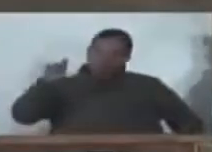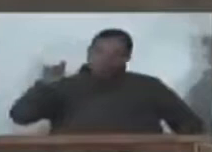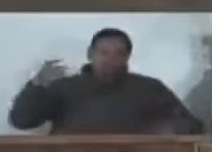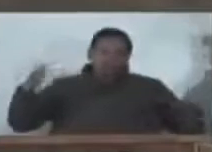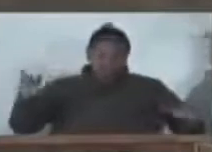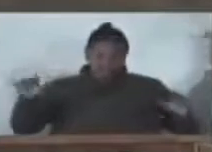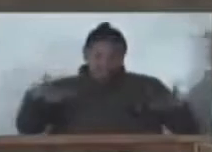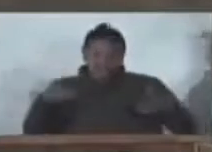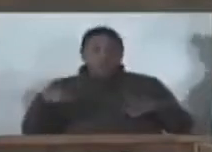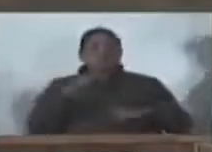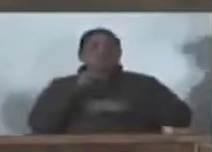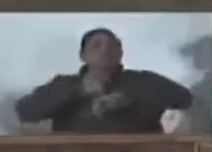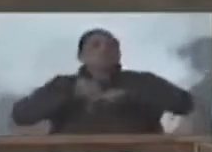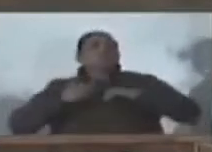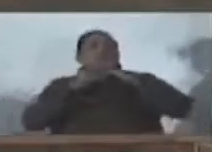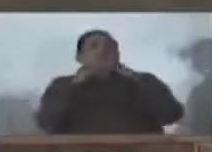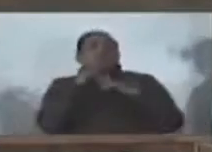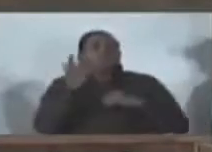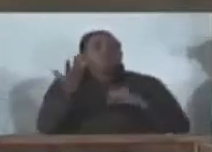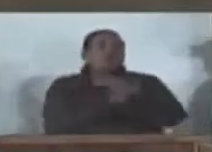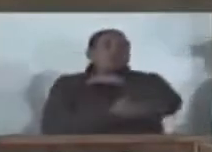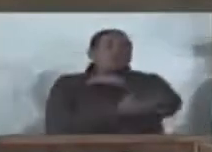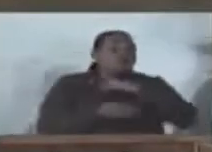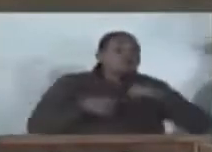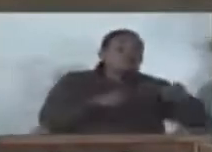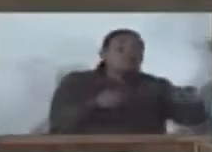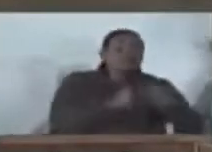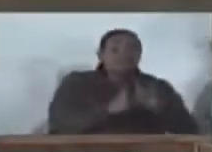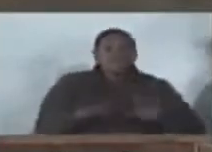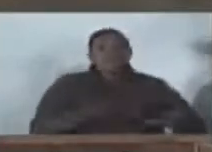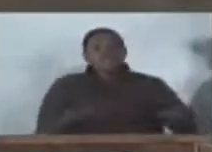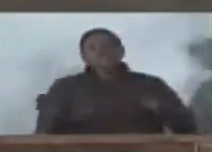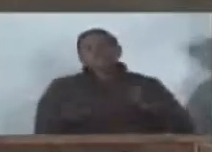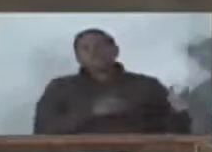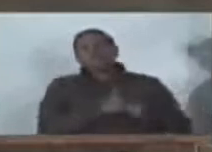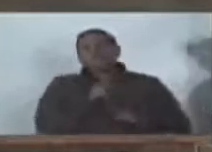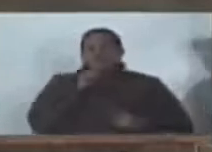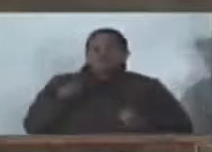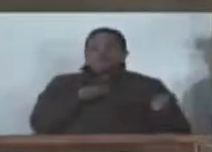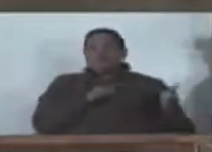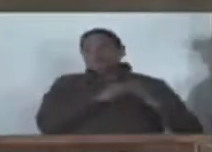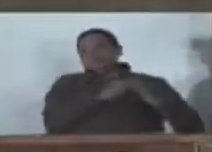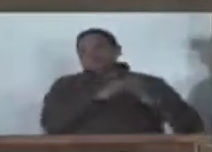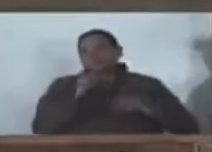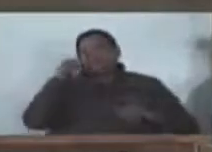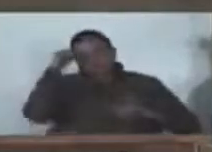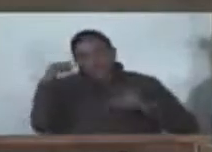the implementation of the National Strategic Action Plan to eliminate gender-based